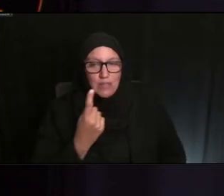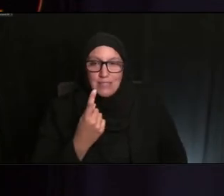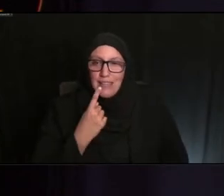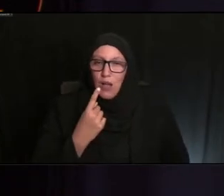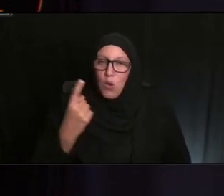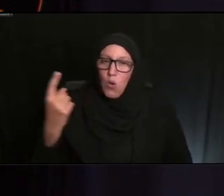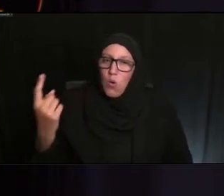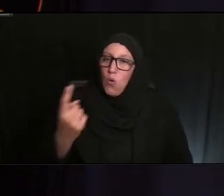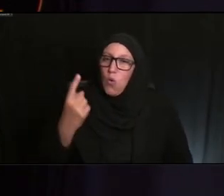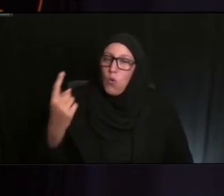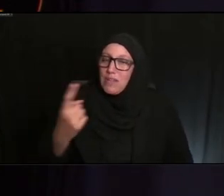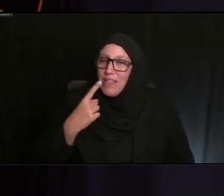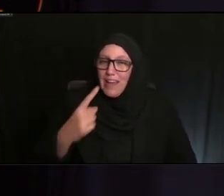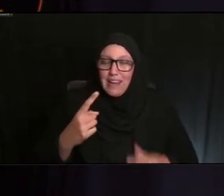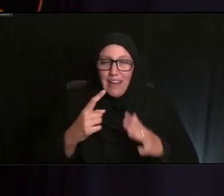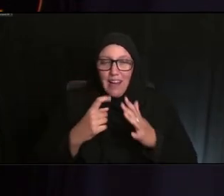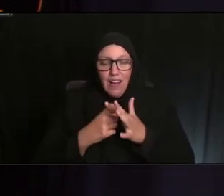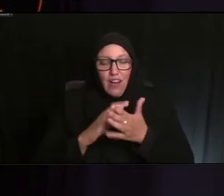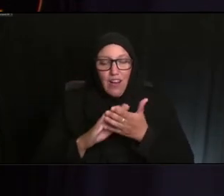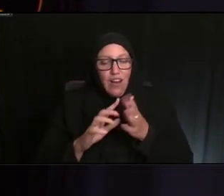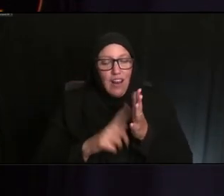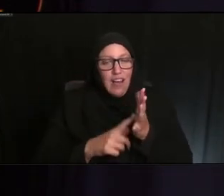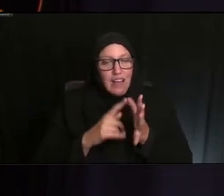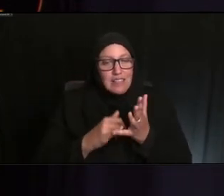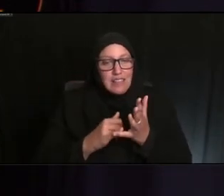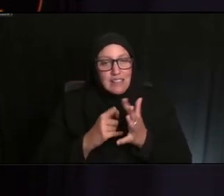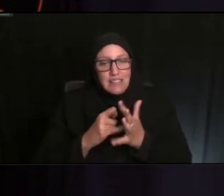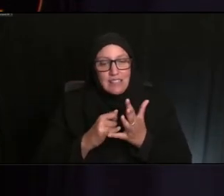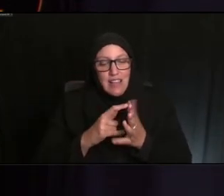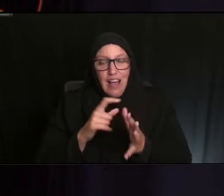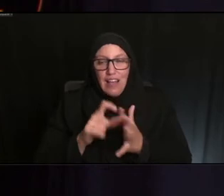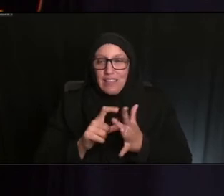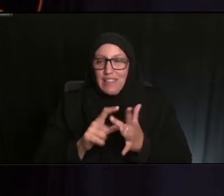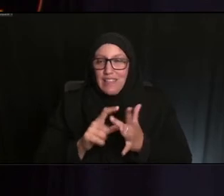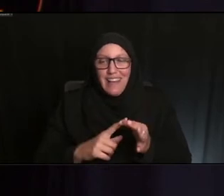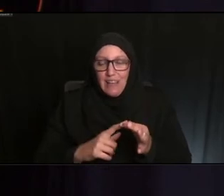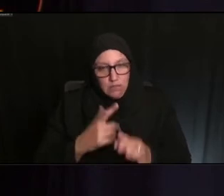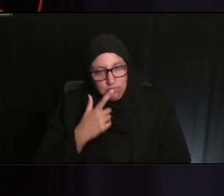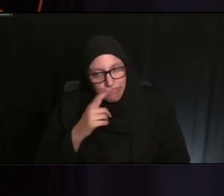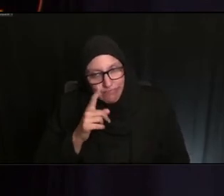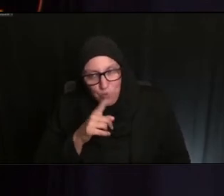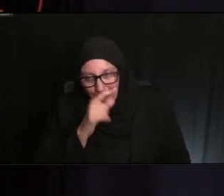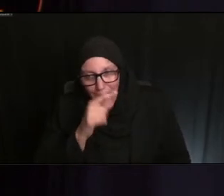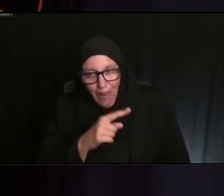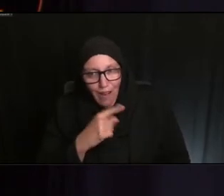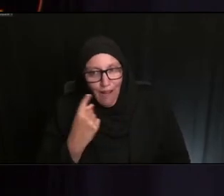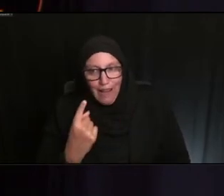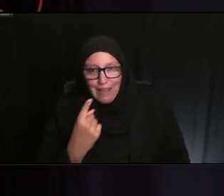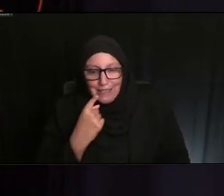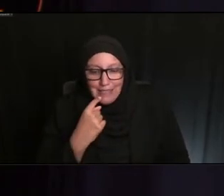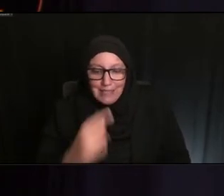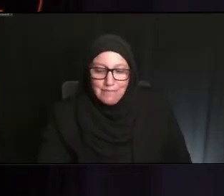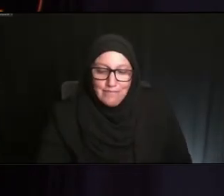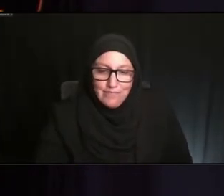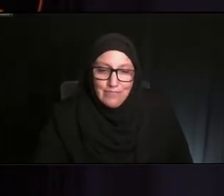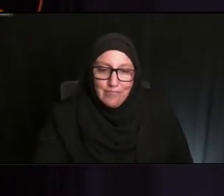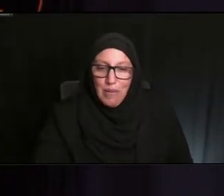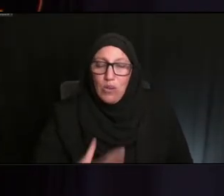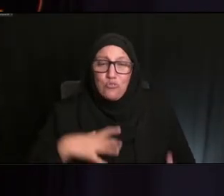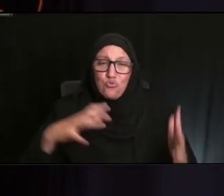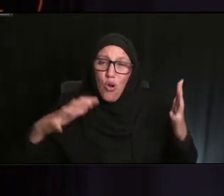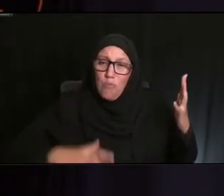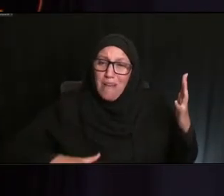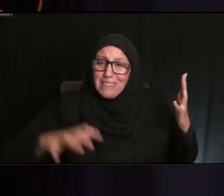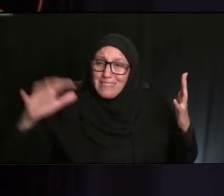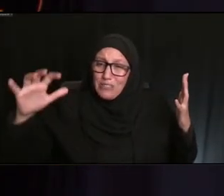Sadiq. By the time they find out that it's not, you're out of there. This is what I'm saying. Imam Al-Sadiq alayhi salam, the majority of the